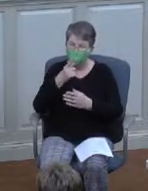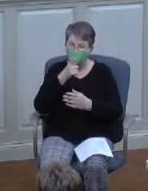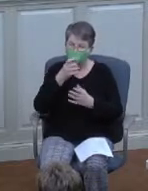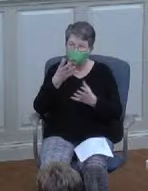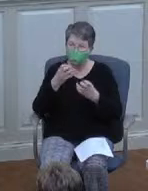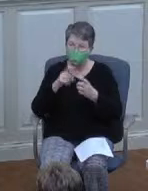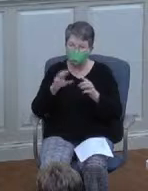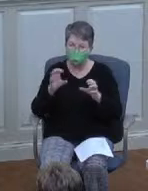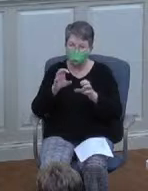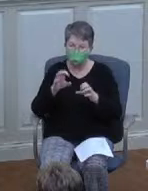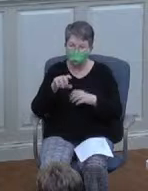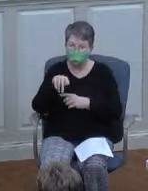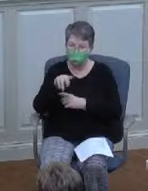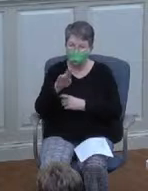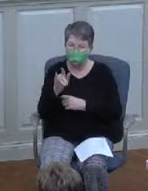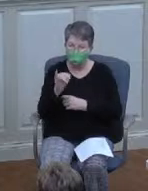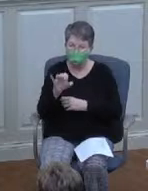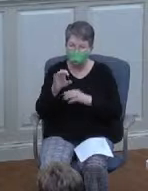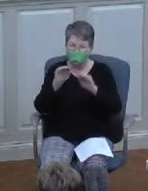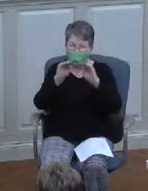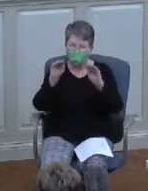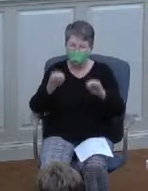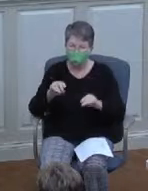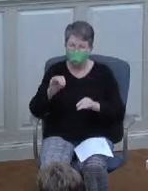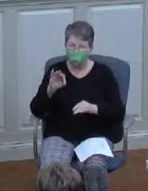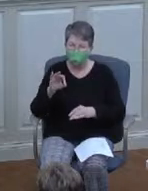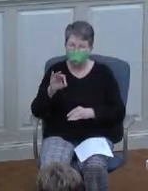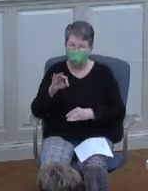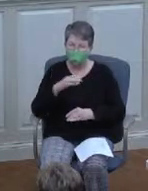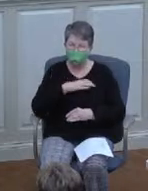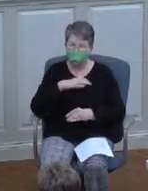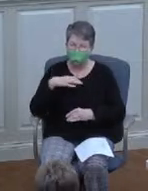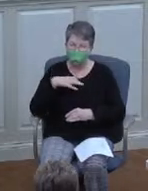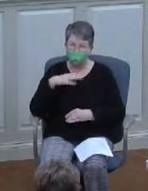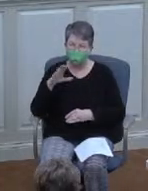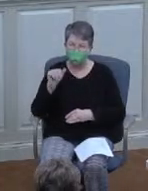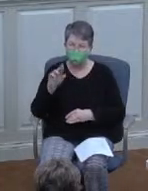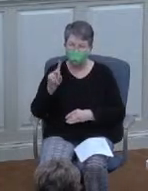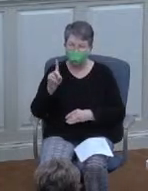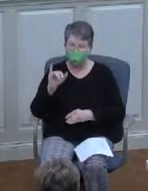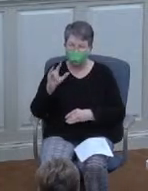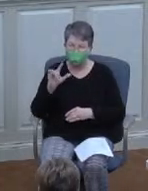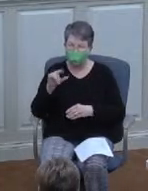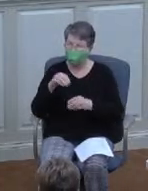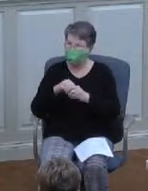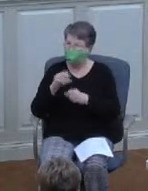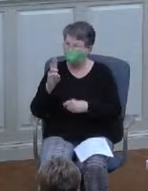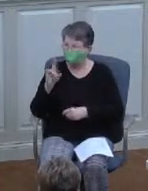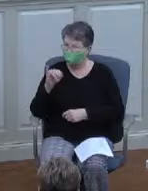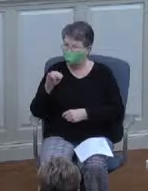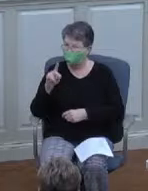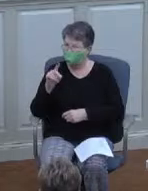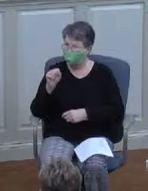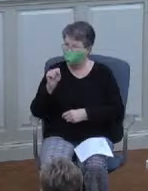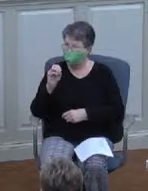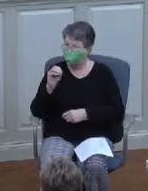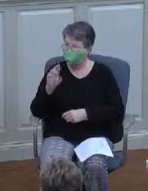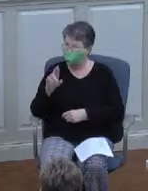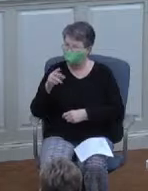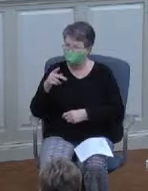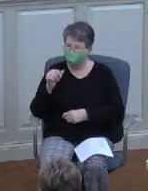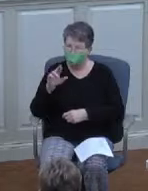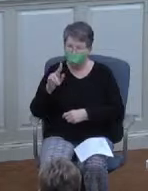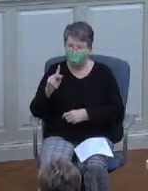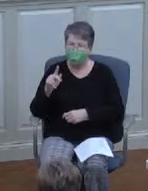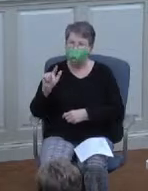a public monument of Commissioner Cottle at Whimsical Park. So we need to hurry up and get it done. Seconded